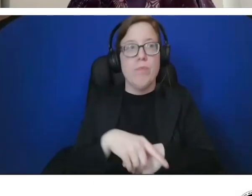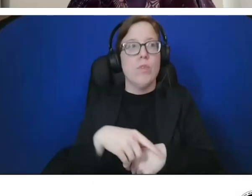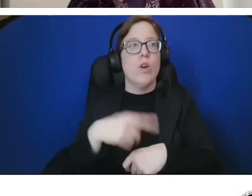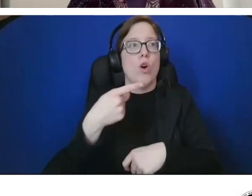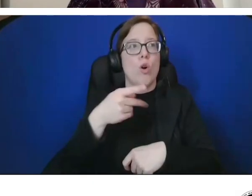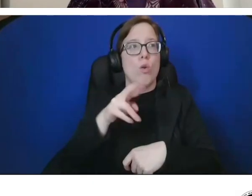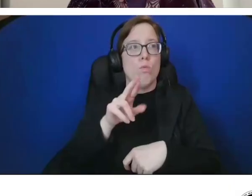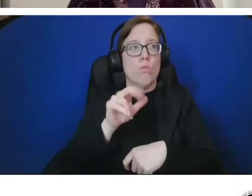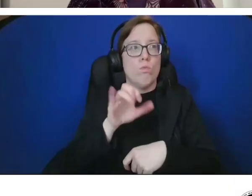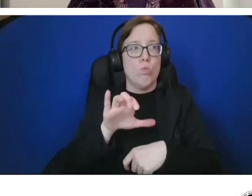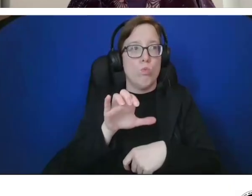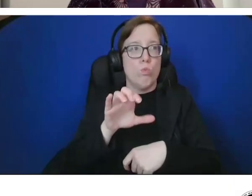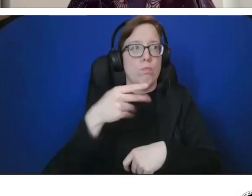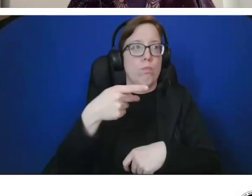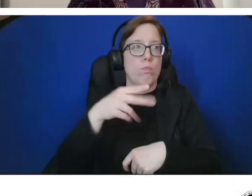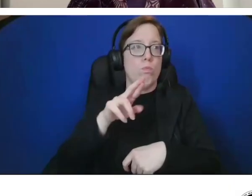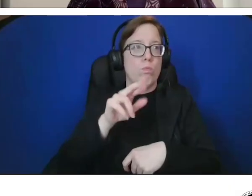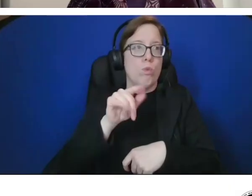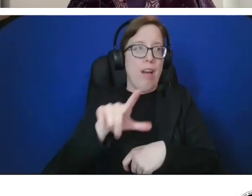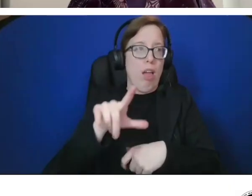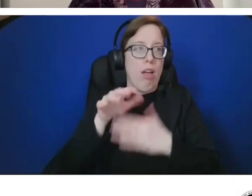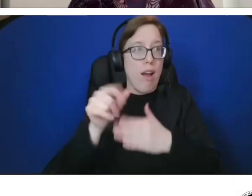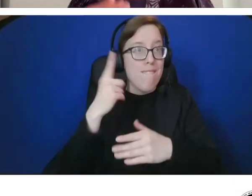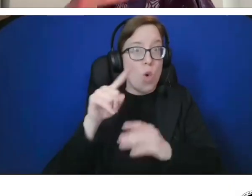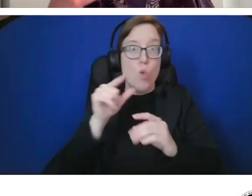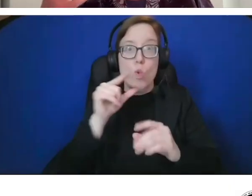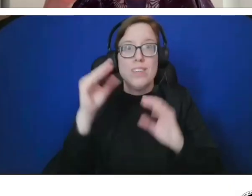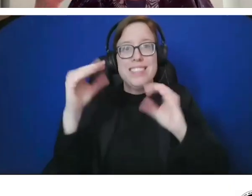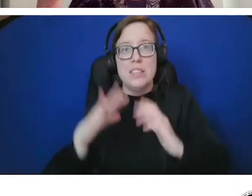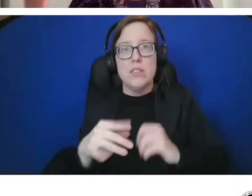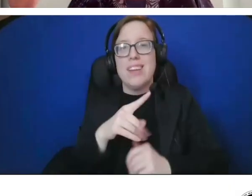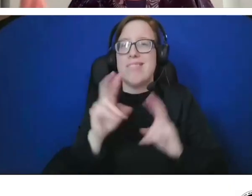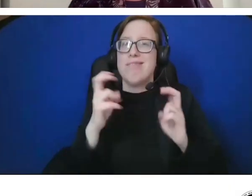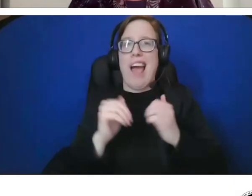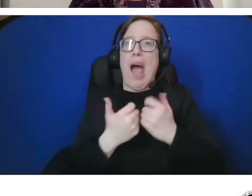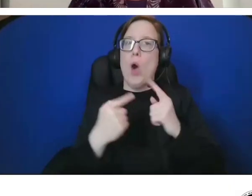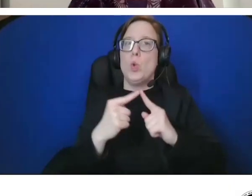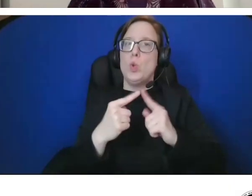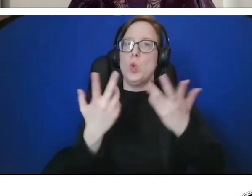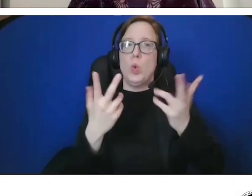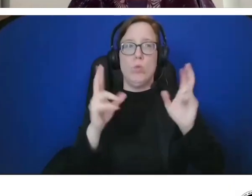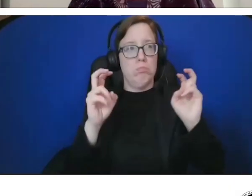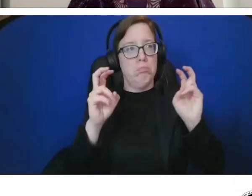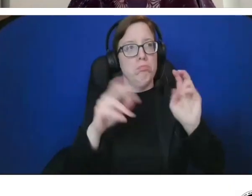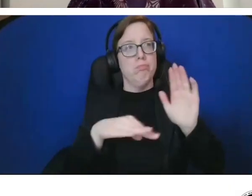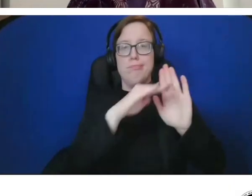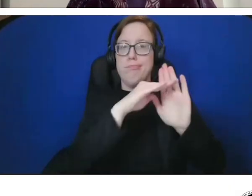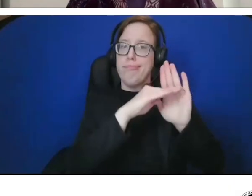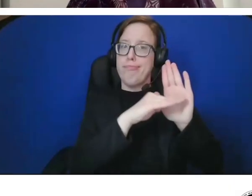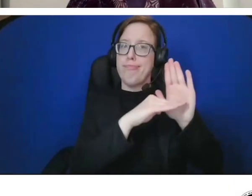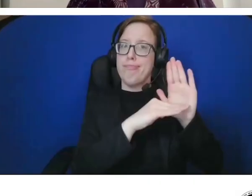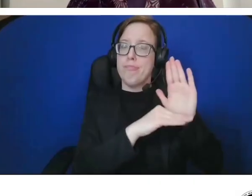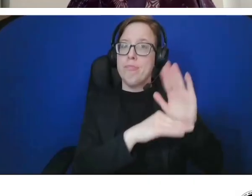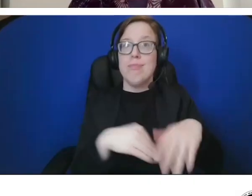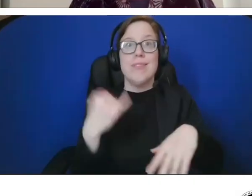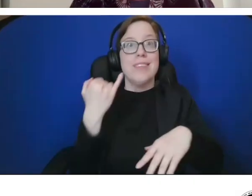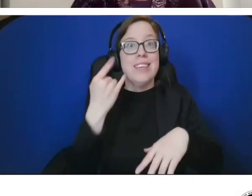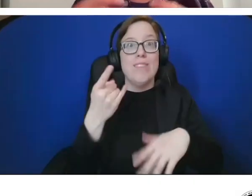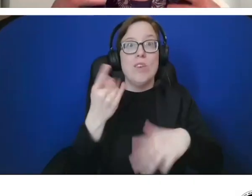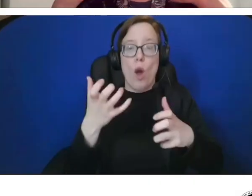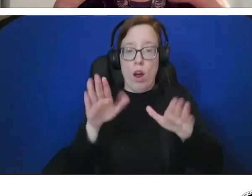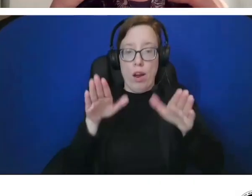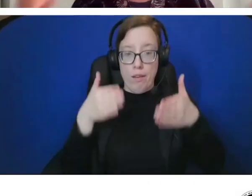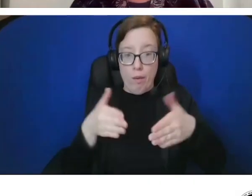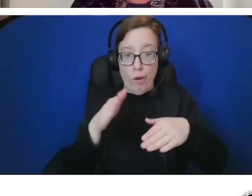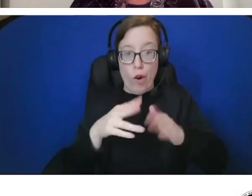a practical guide for teachers. And it is like a how-to book, just as the name would imply. And so if you want to